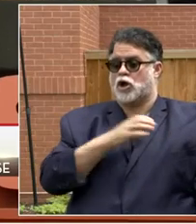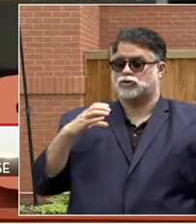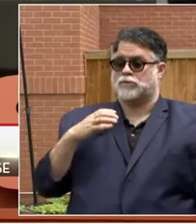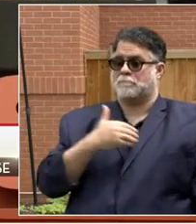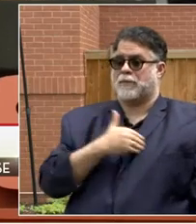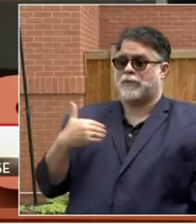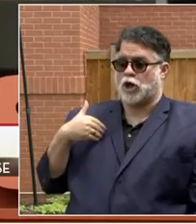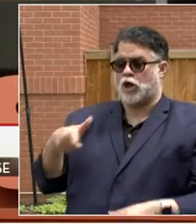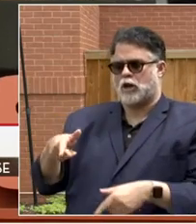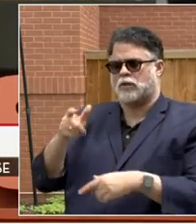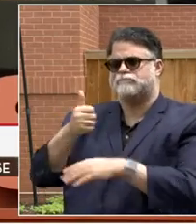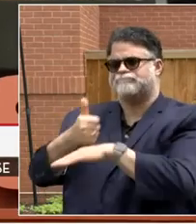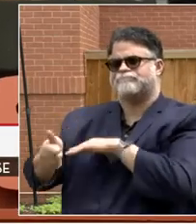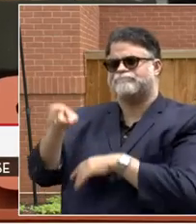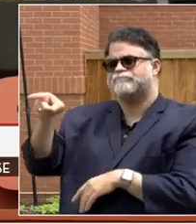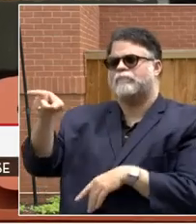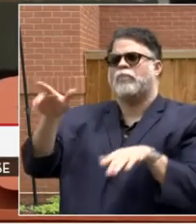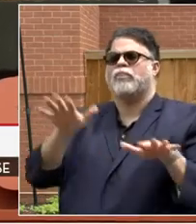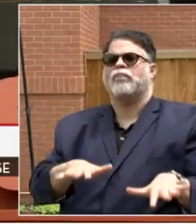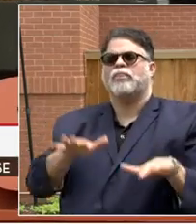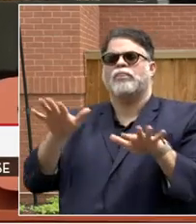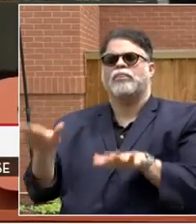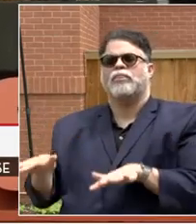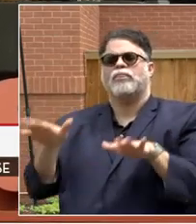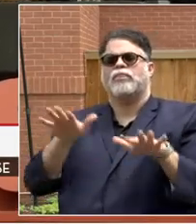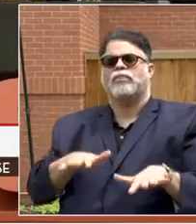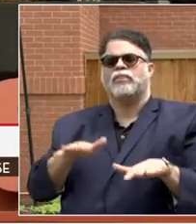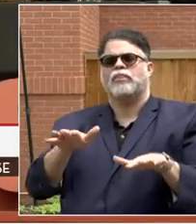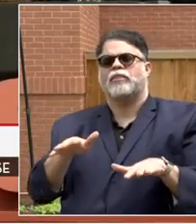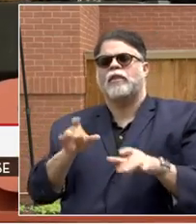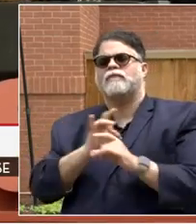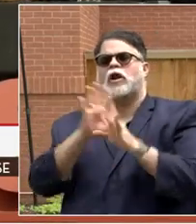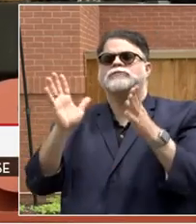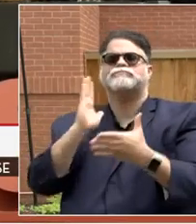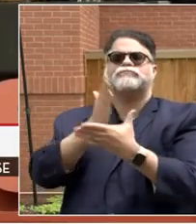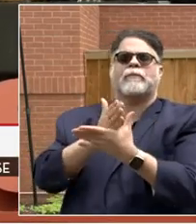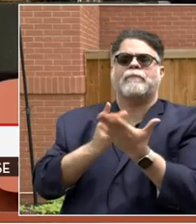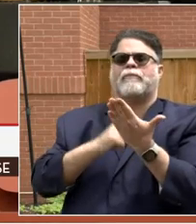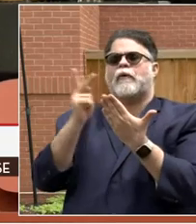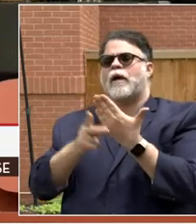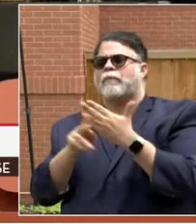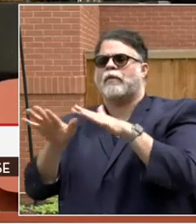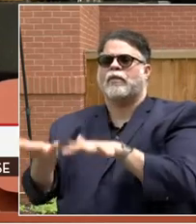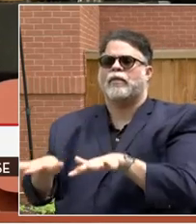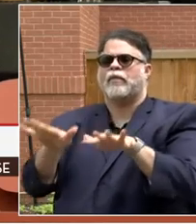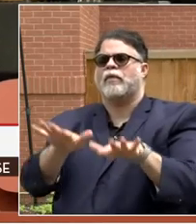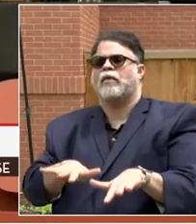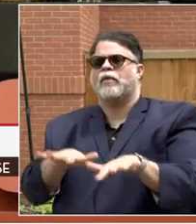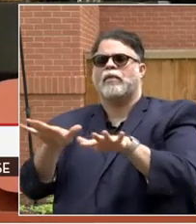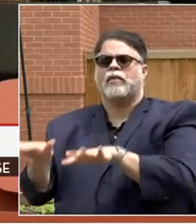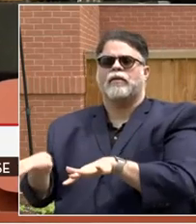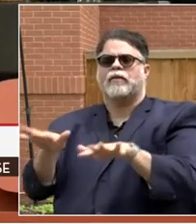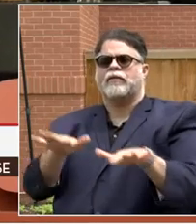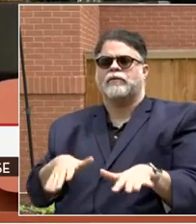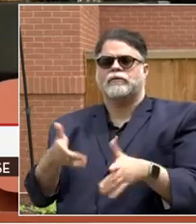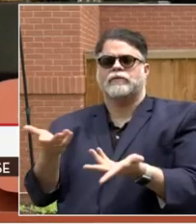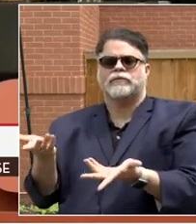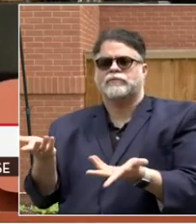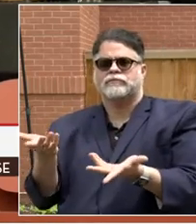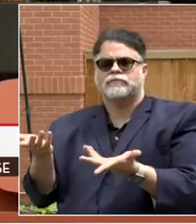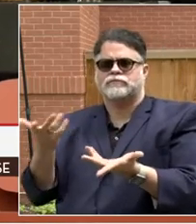slow to fund other violence interruption programs or other methods of addressing violence, including the violence interruptions program from your